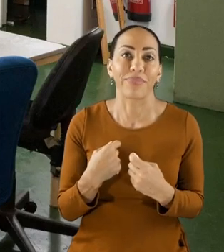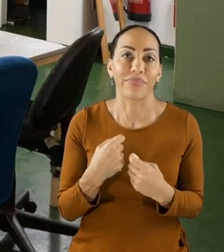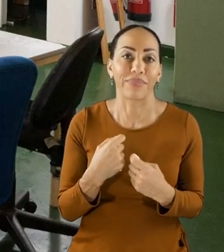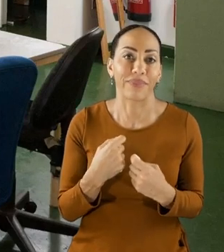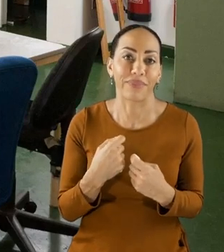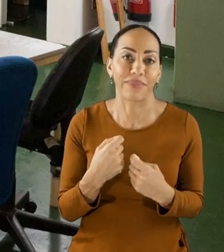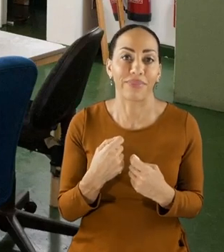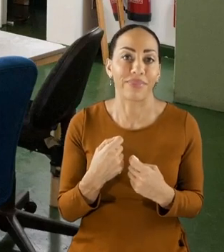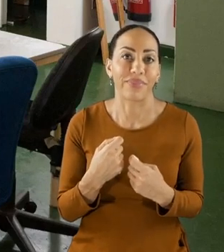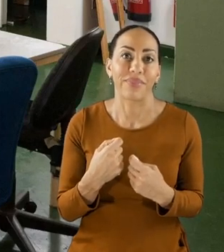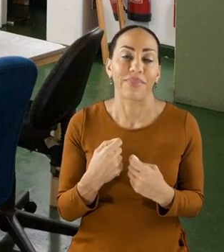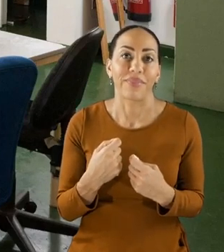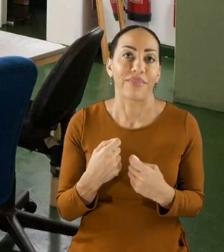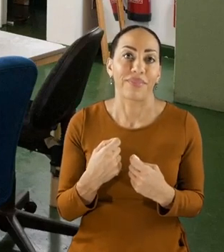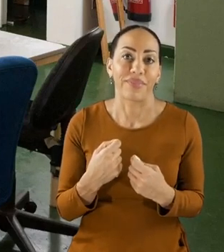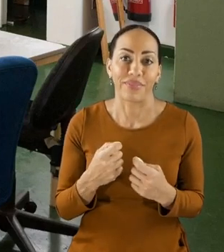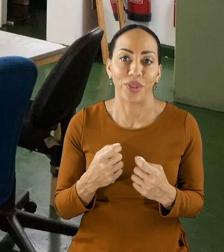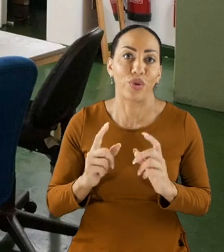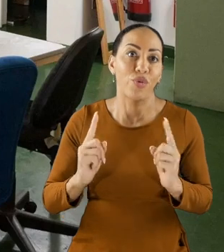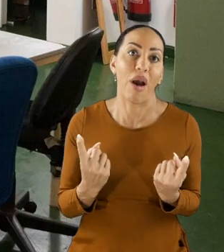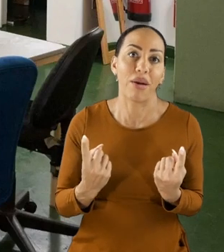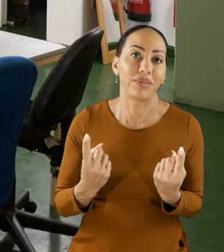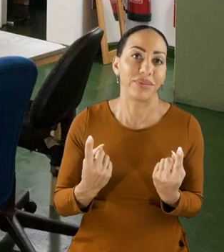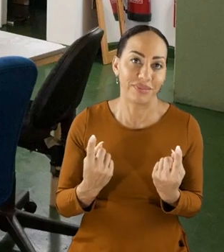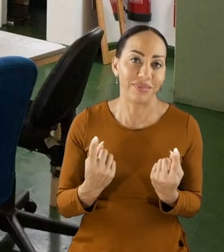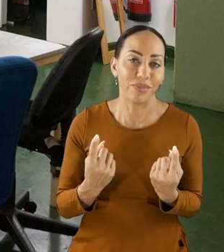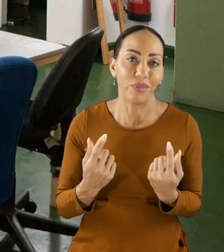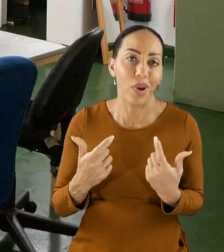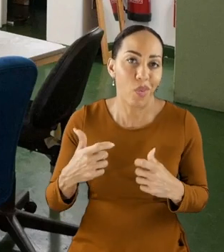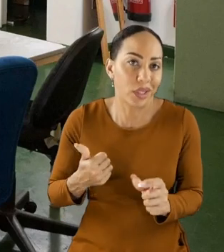you doing anything. Sorry, I've gone on too long unanswered your question.